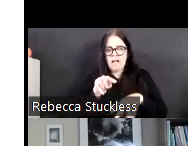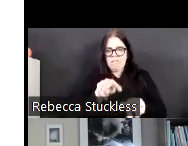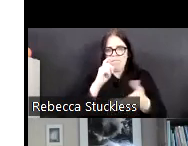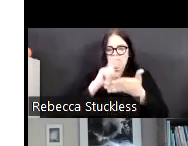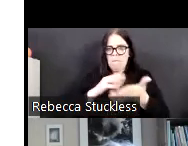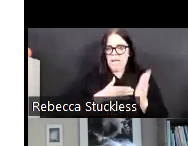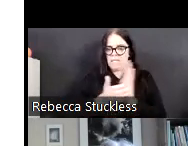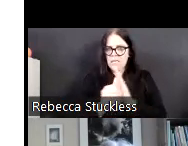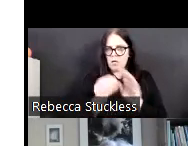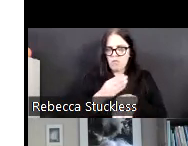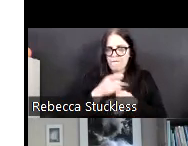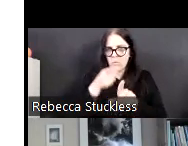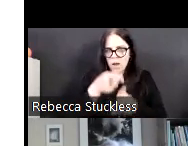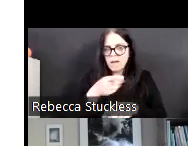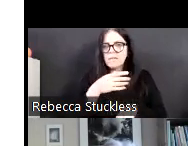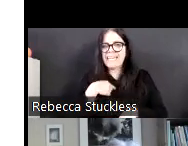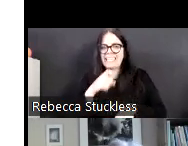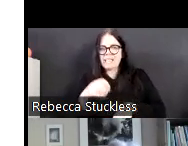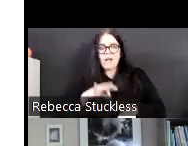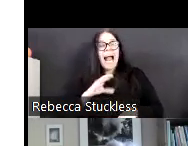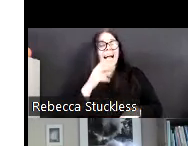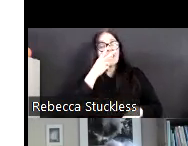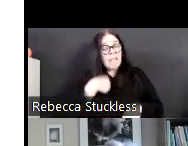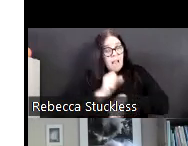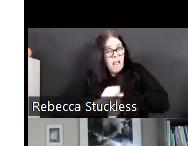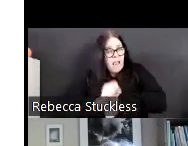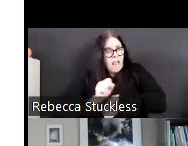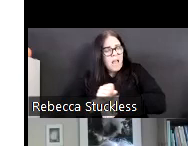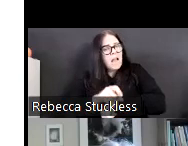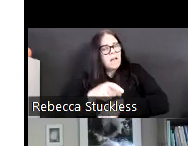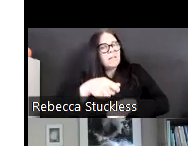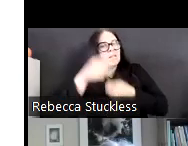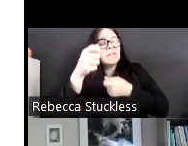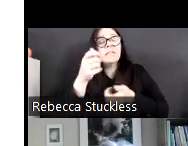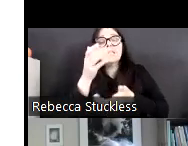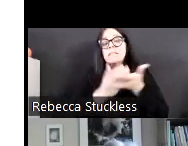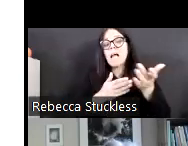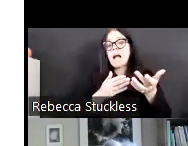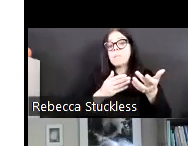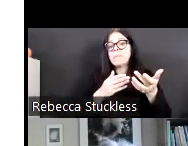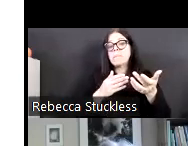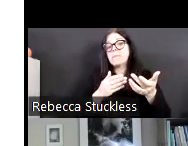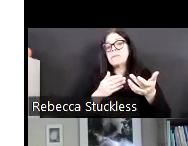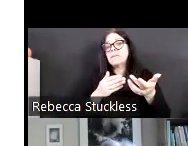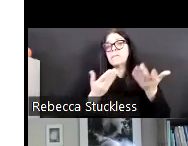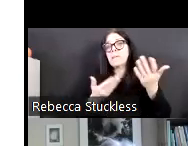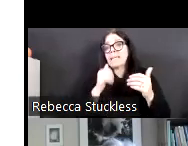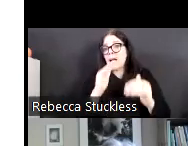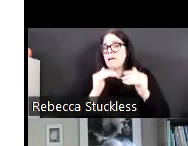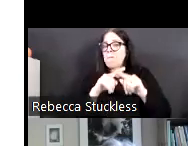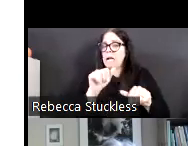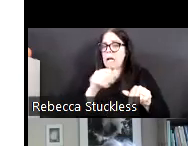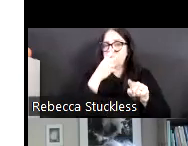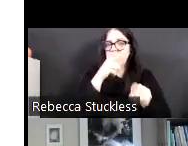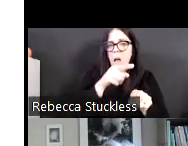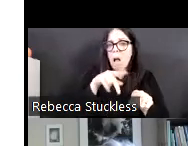on. They can see that their hard work is paying off. The student that didn't improve, at least you can see, well, I got better at my phonics and decoding. I'm making